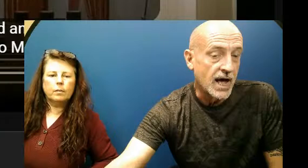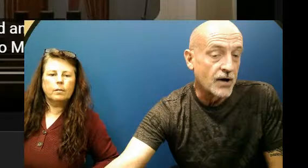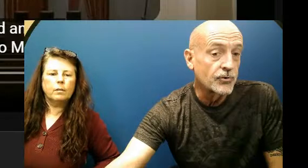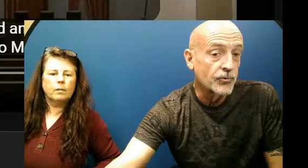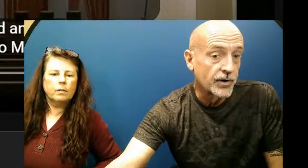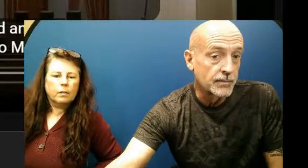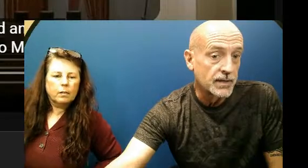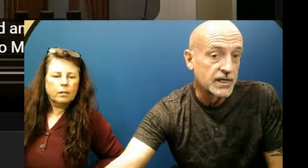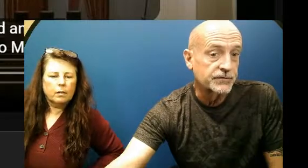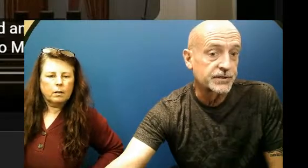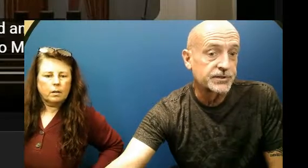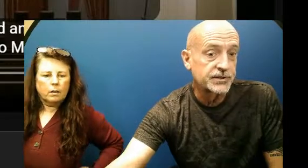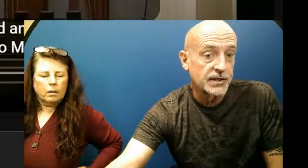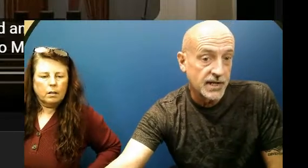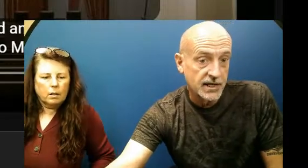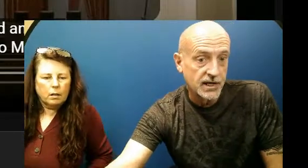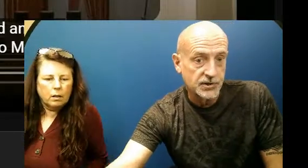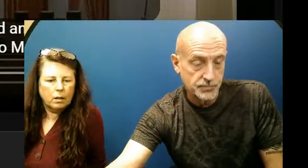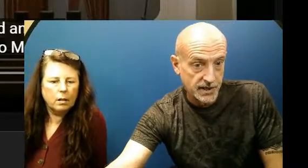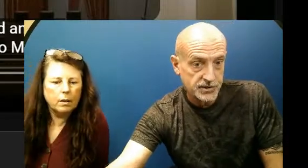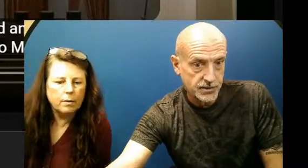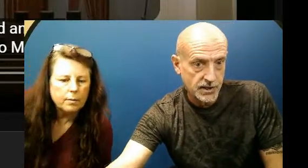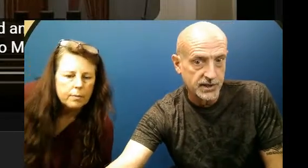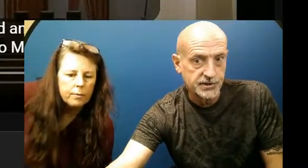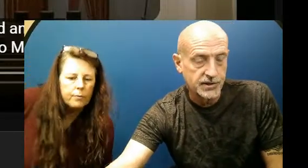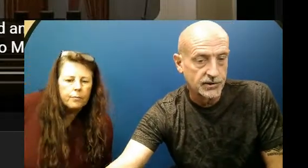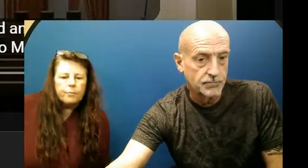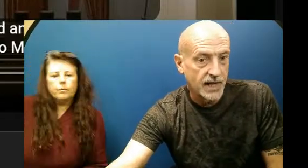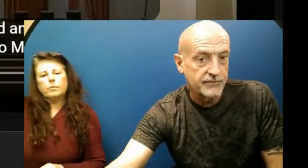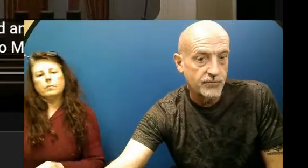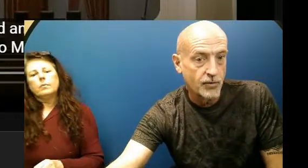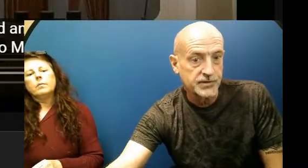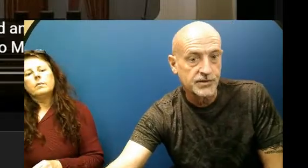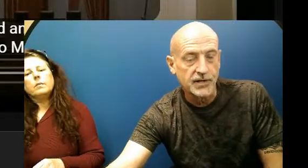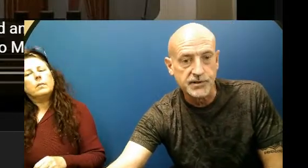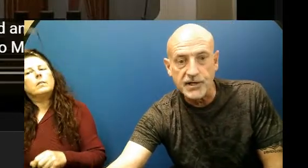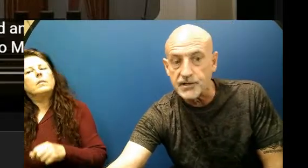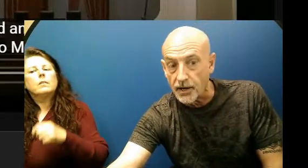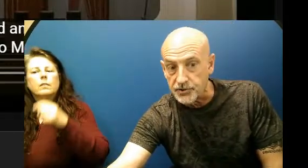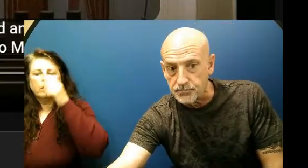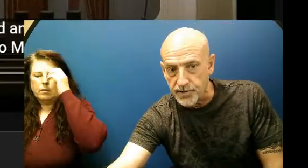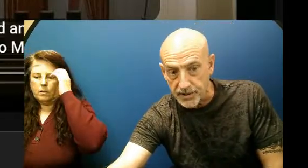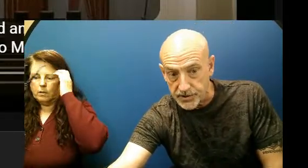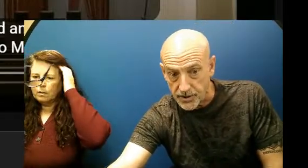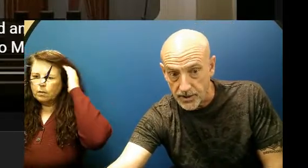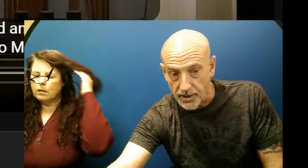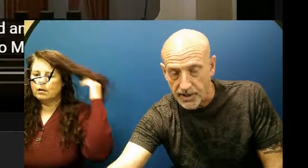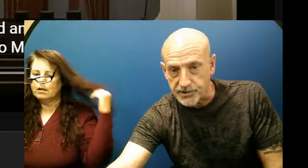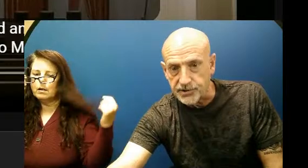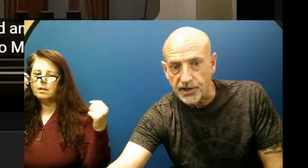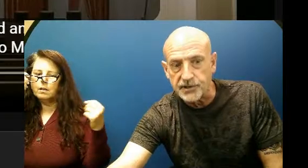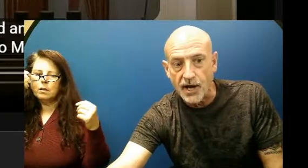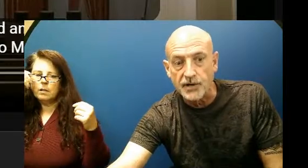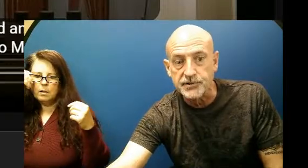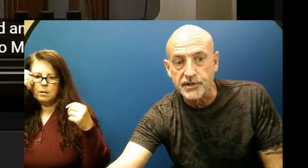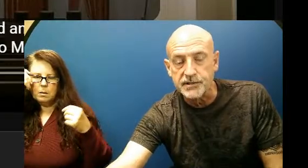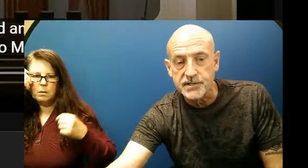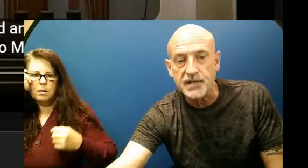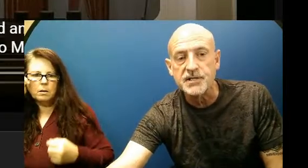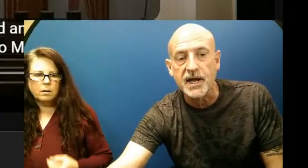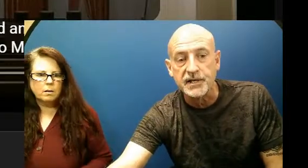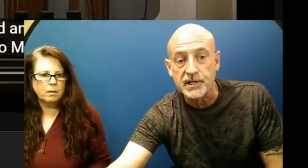the algorithm is facilitating speech, and it's still a platform. It's not TikTok's speech. It's